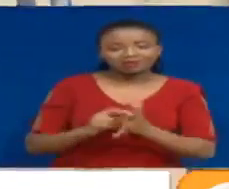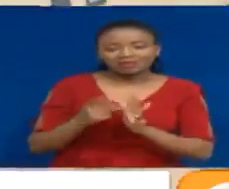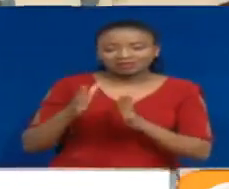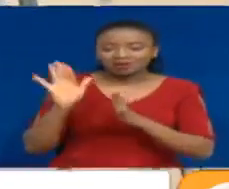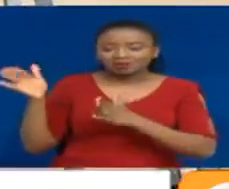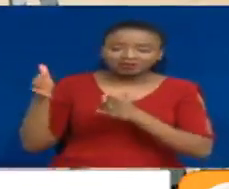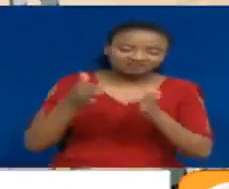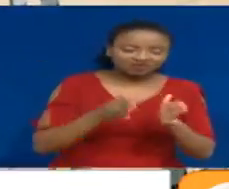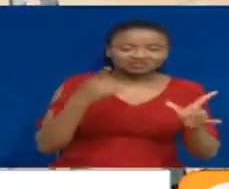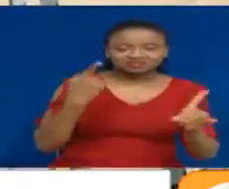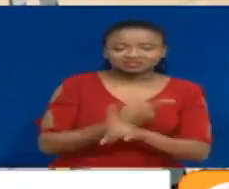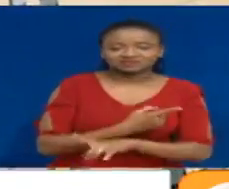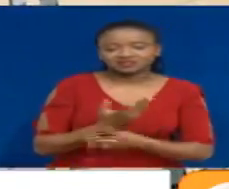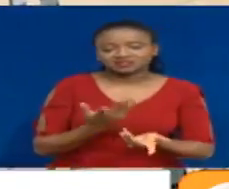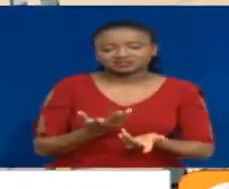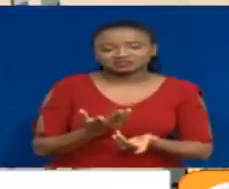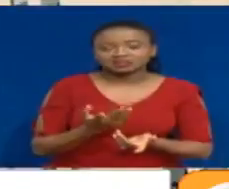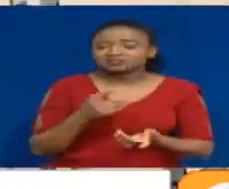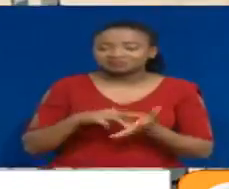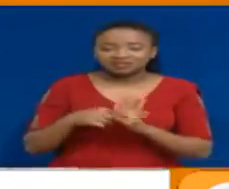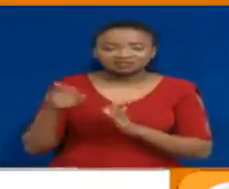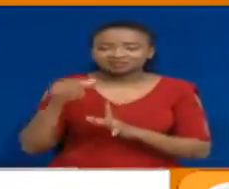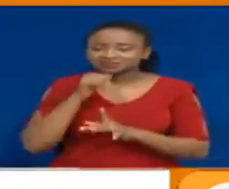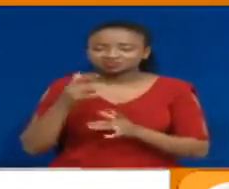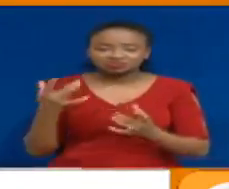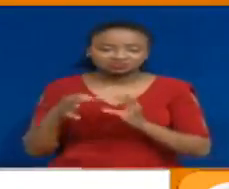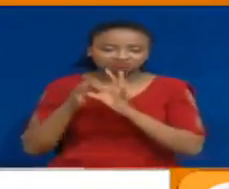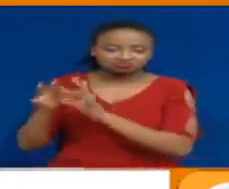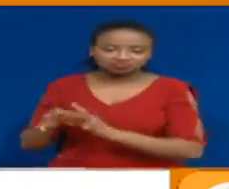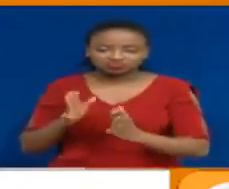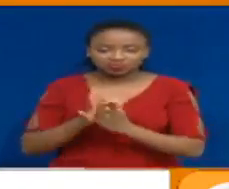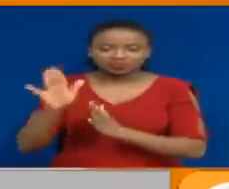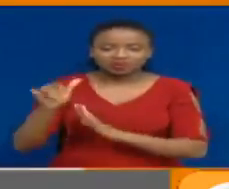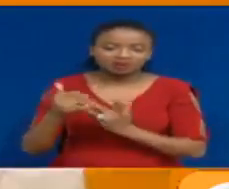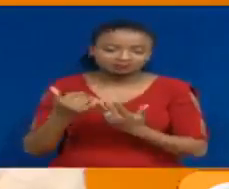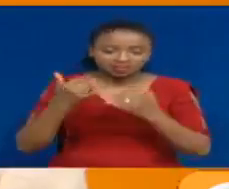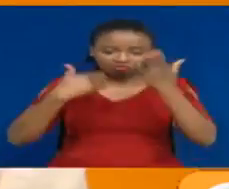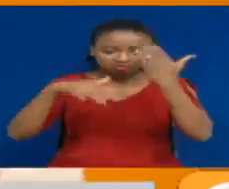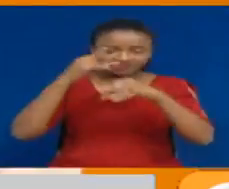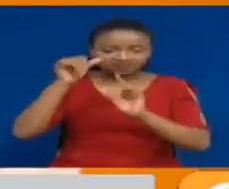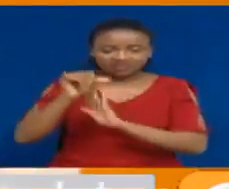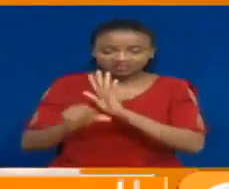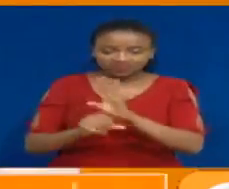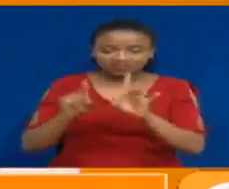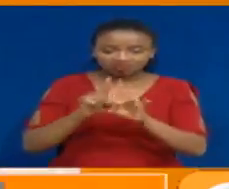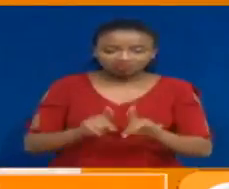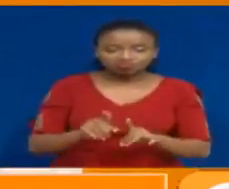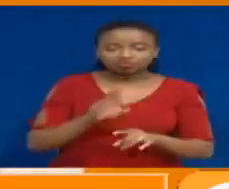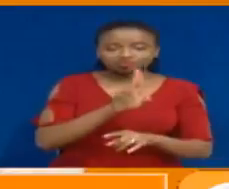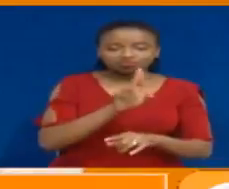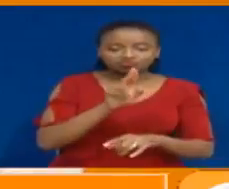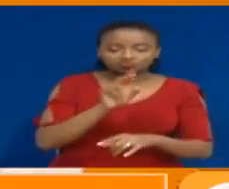research to start doing student, which is non-core. By partnering with Arcon Holdings, USIU